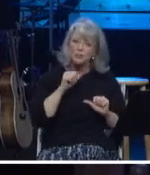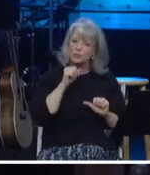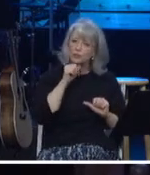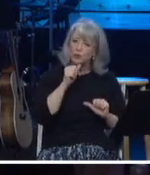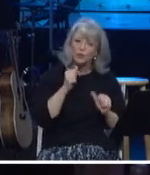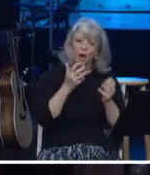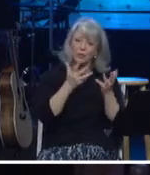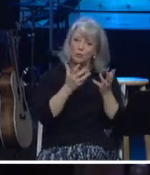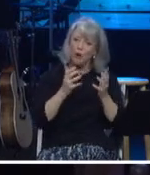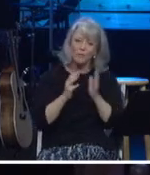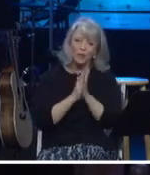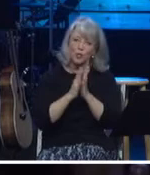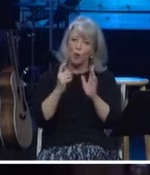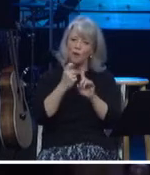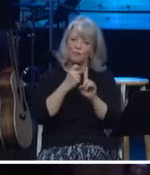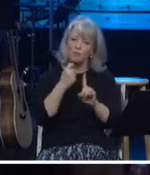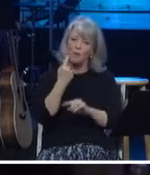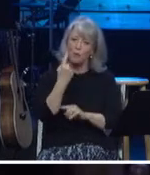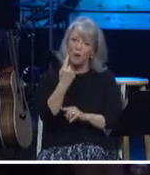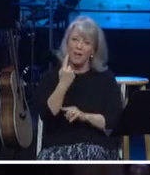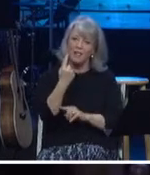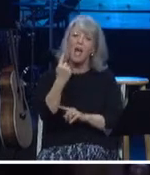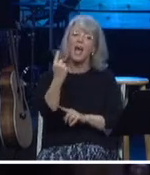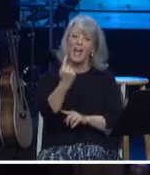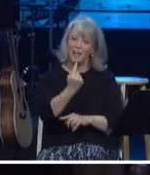the glory that is from the one and only God?